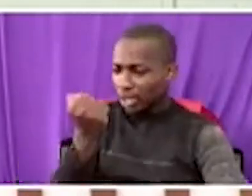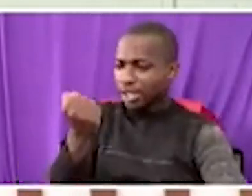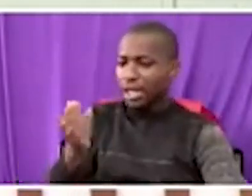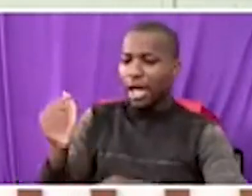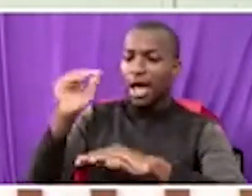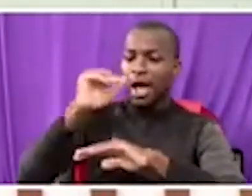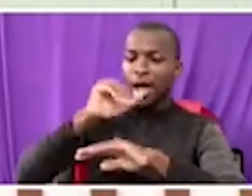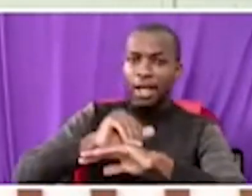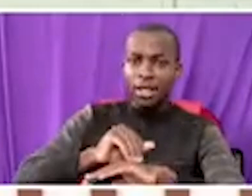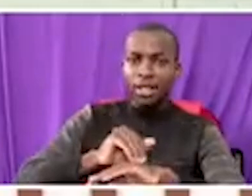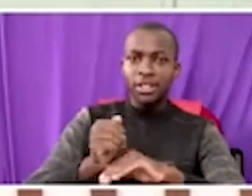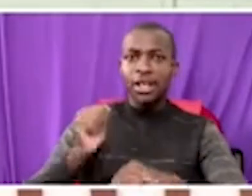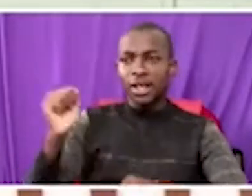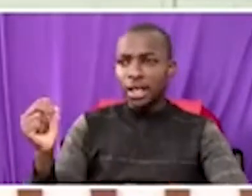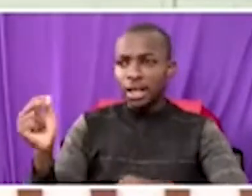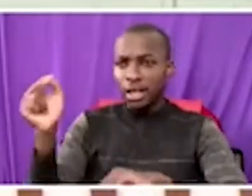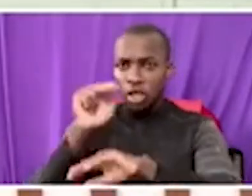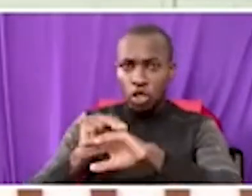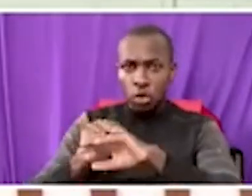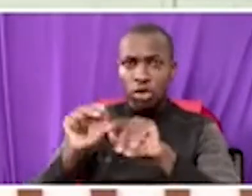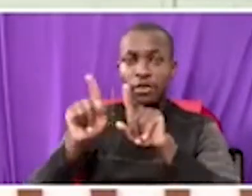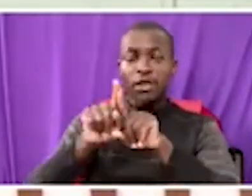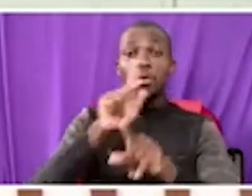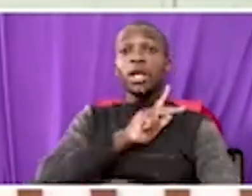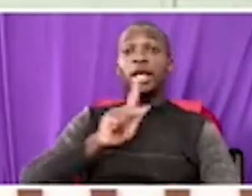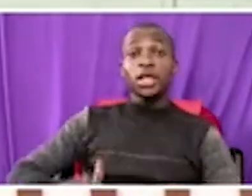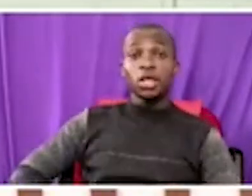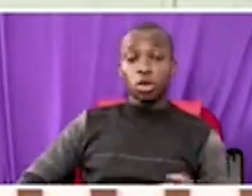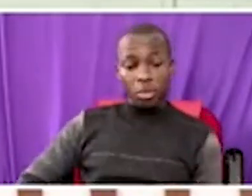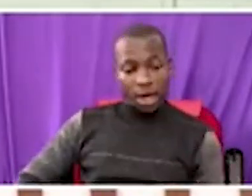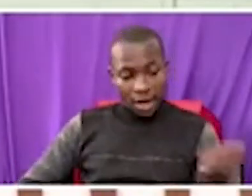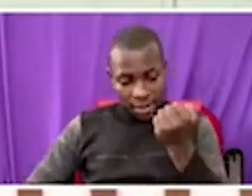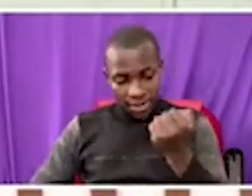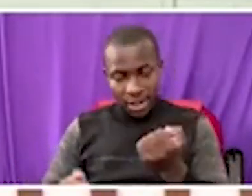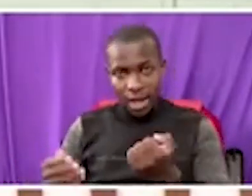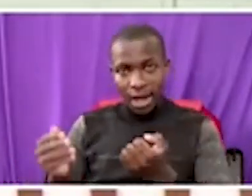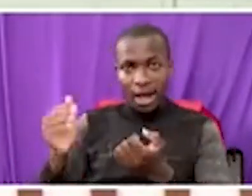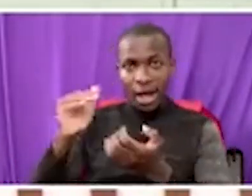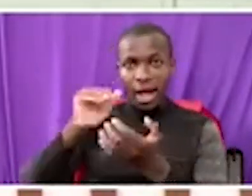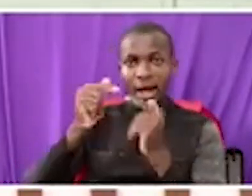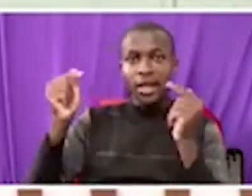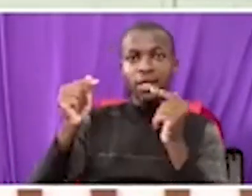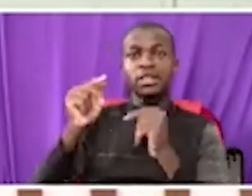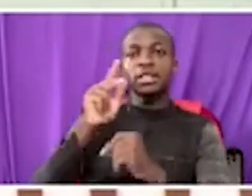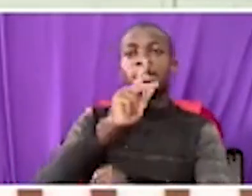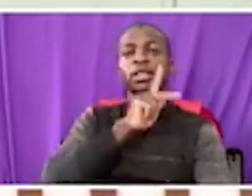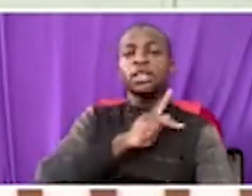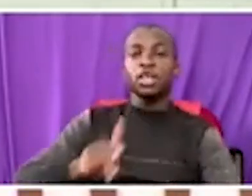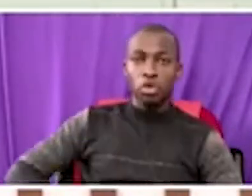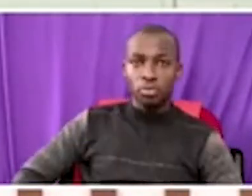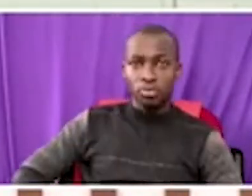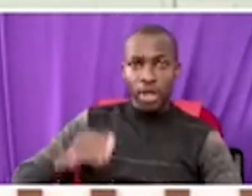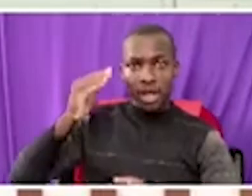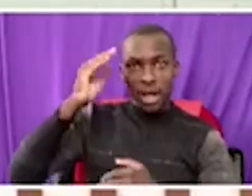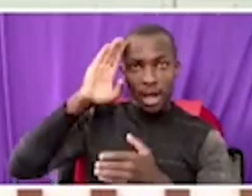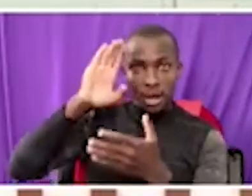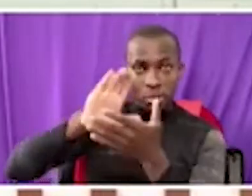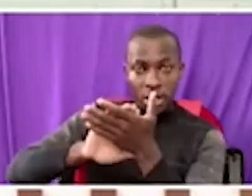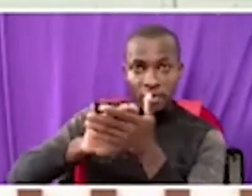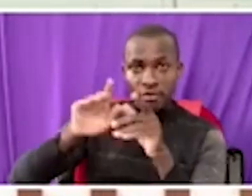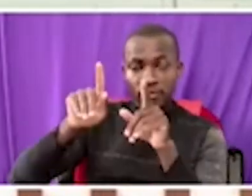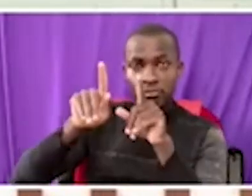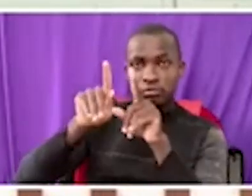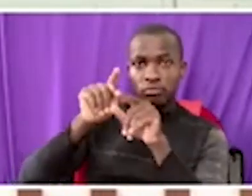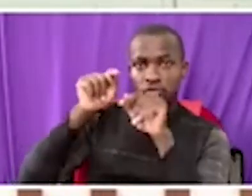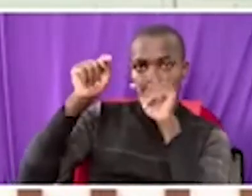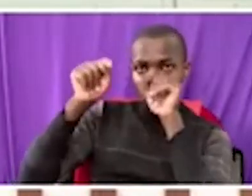nation and kingdom is rising against kingdom. I believe it's the famed philosopher C.S. Lewis,